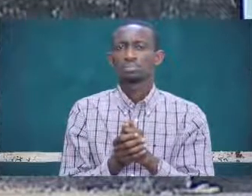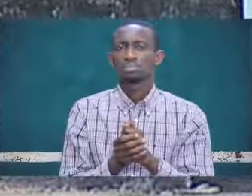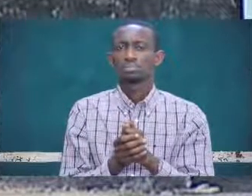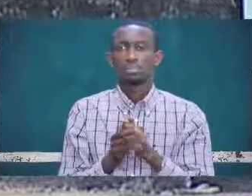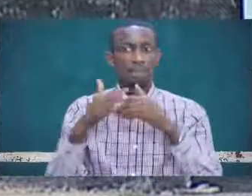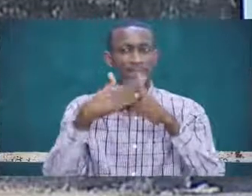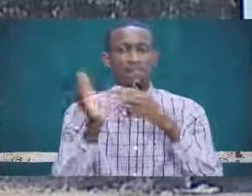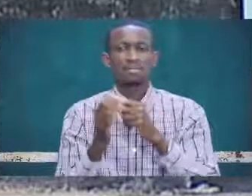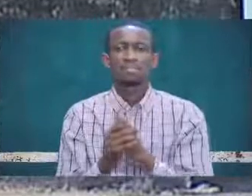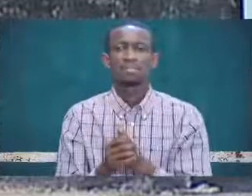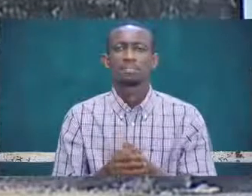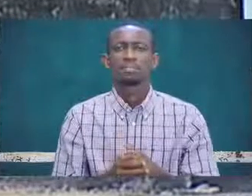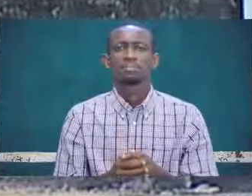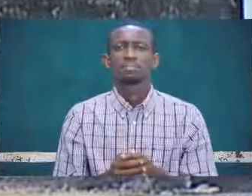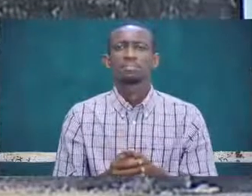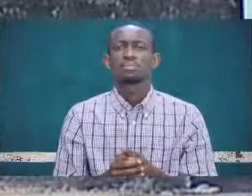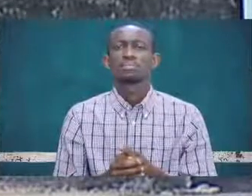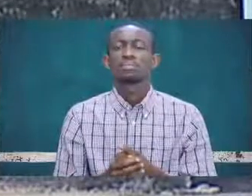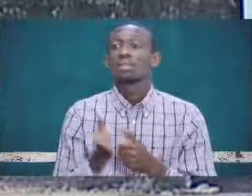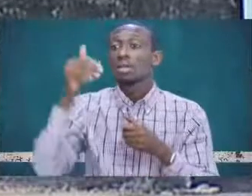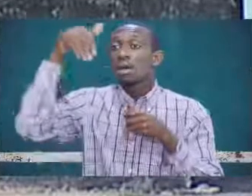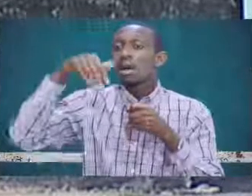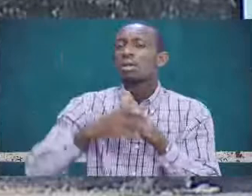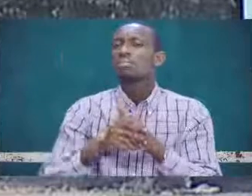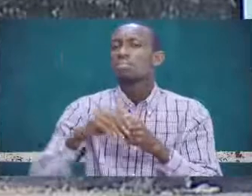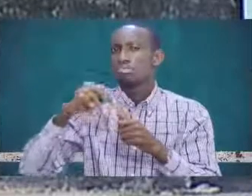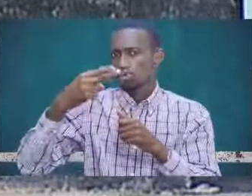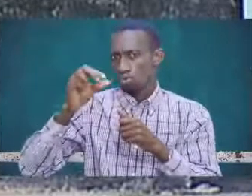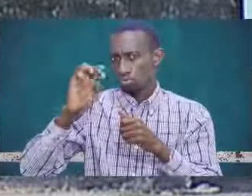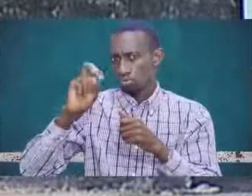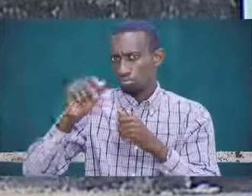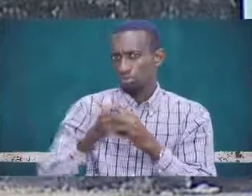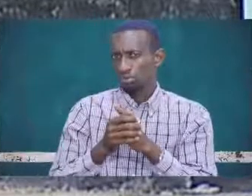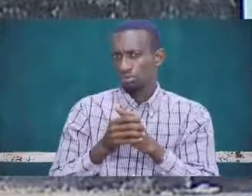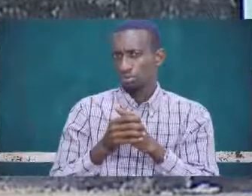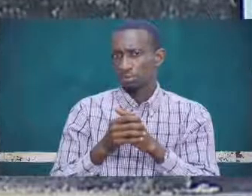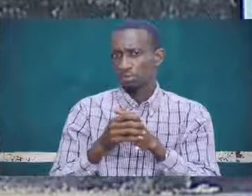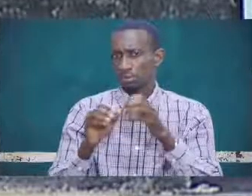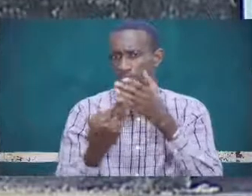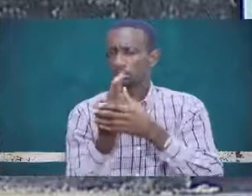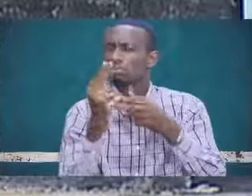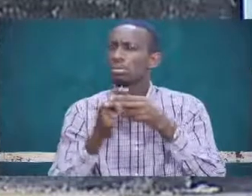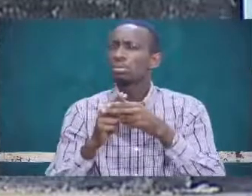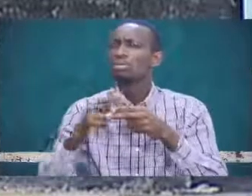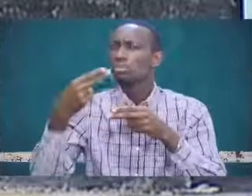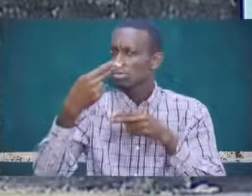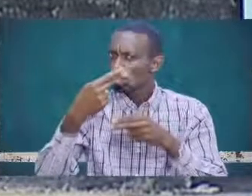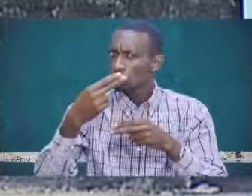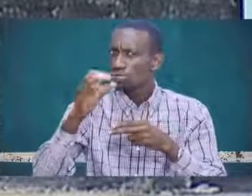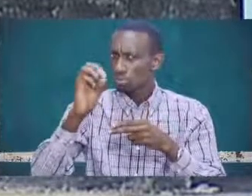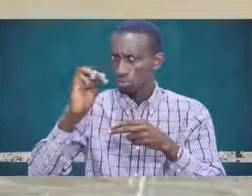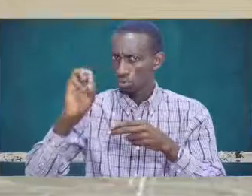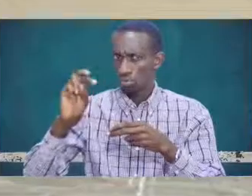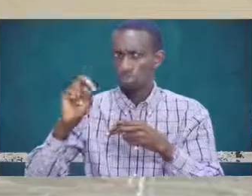gastric juice. What are the hormones that normally stimulates the production of gastric juice? Is called hormones. A hormone that